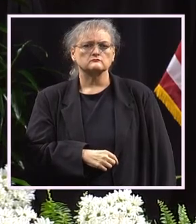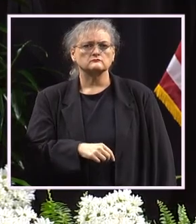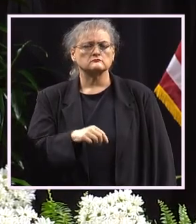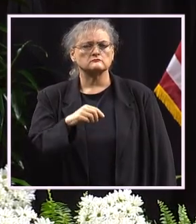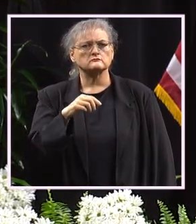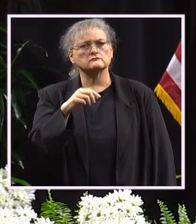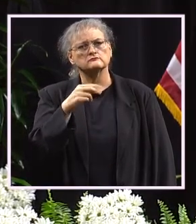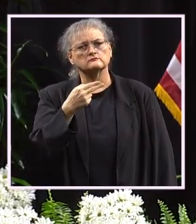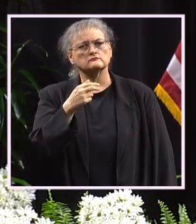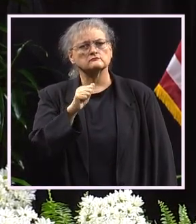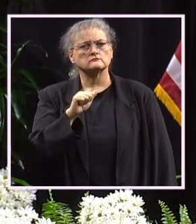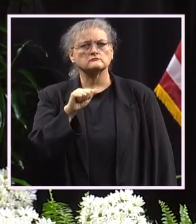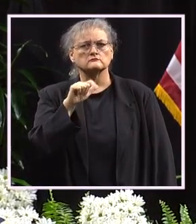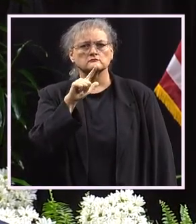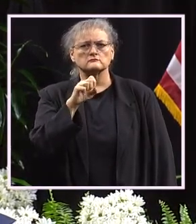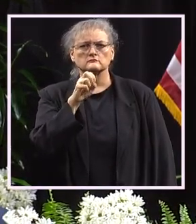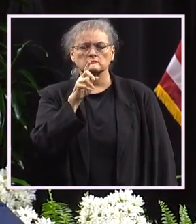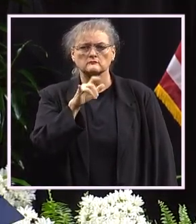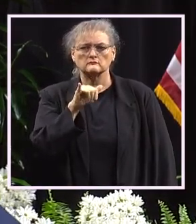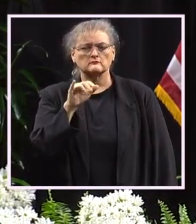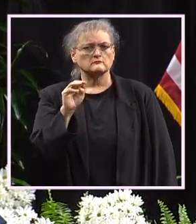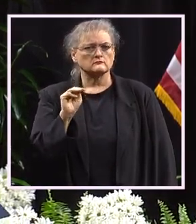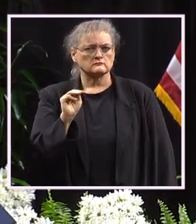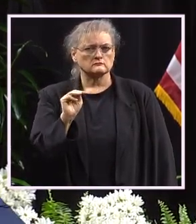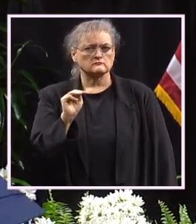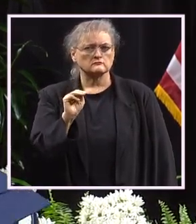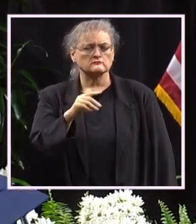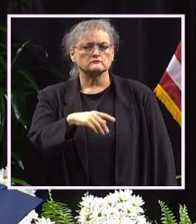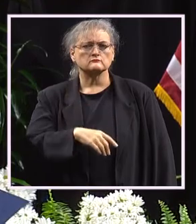Haley Ann Monello, MBA.